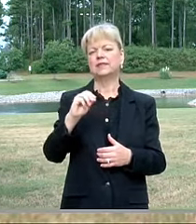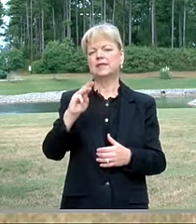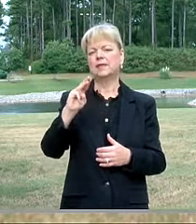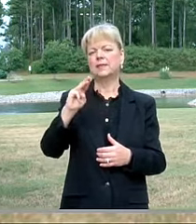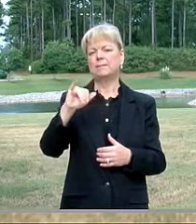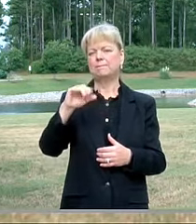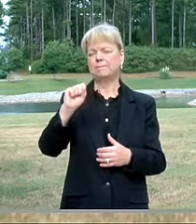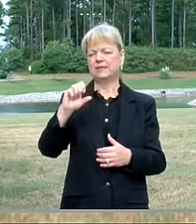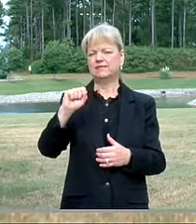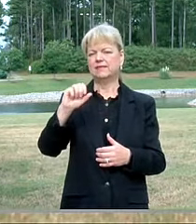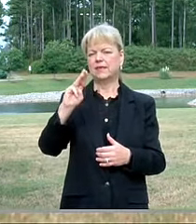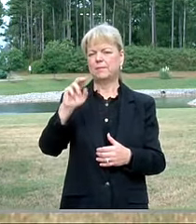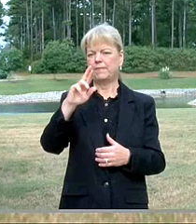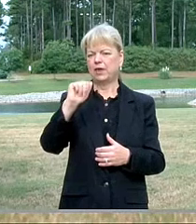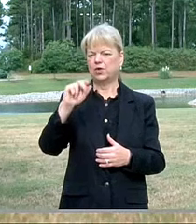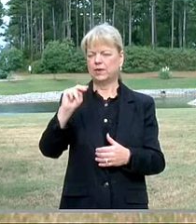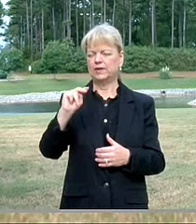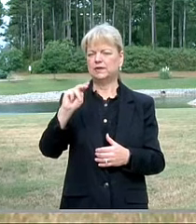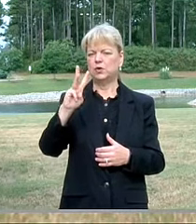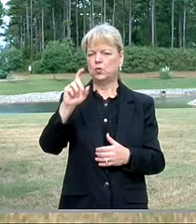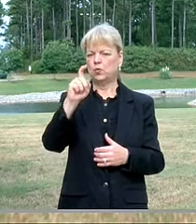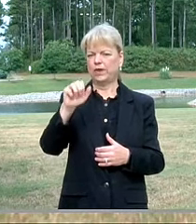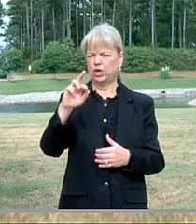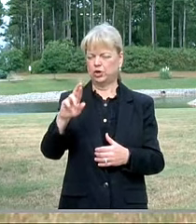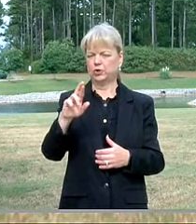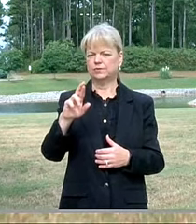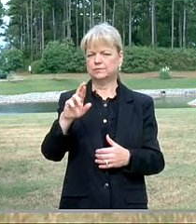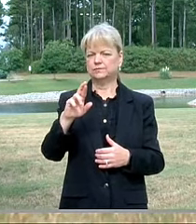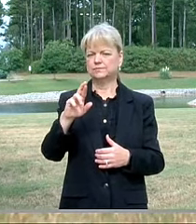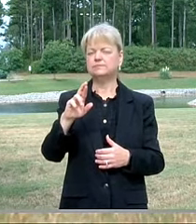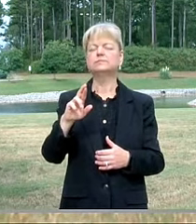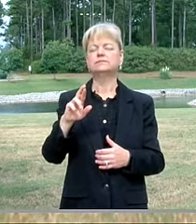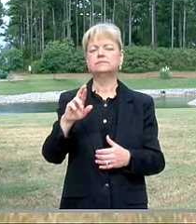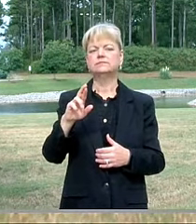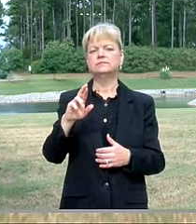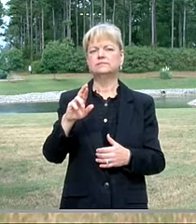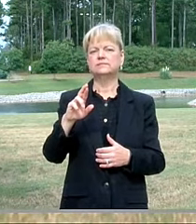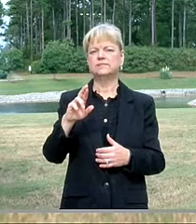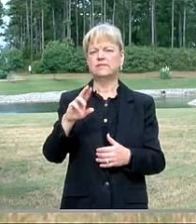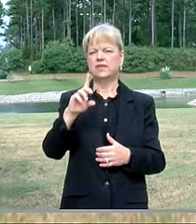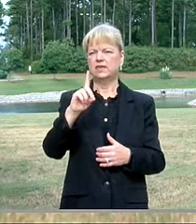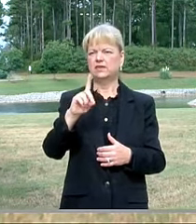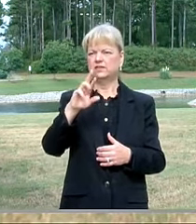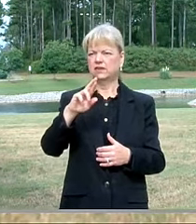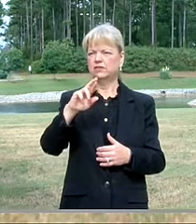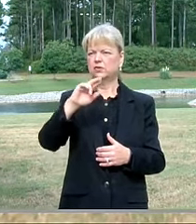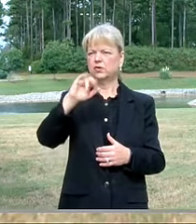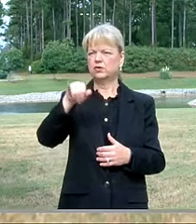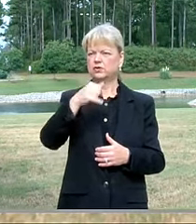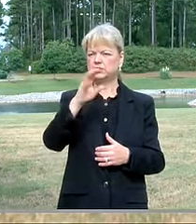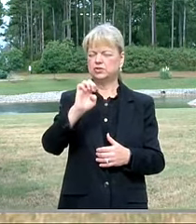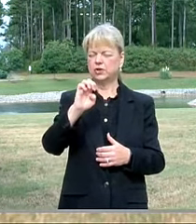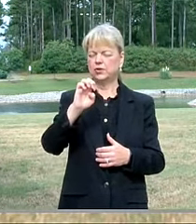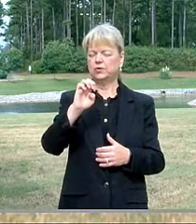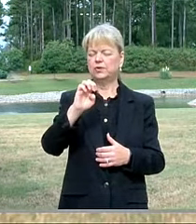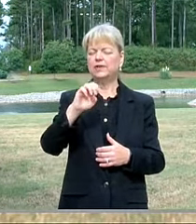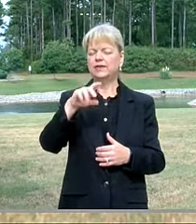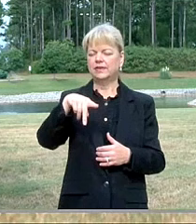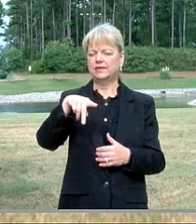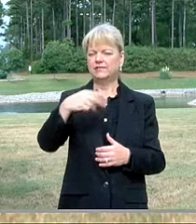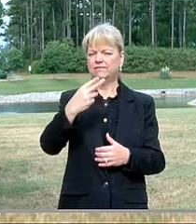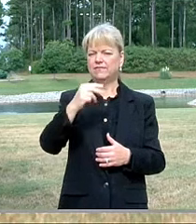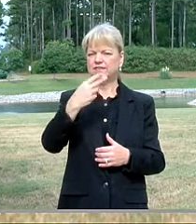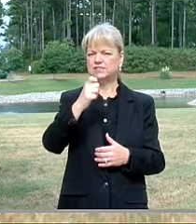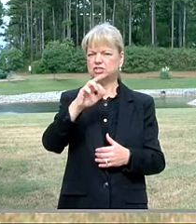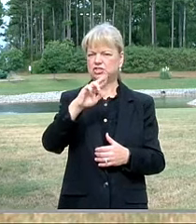Wicker, Executive Deputy to the Commanding General, U.S. Army Material Command. Dr. Joe Fitzgerald, Civilian Aide to the Secretary of the